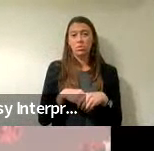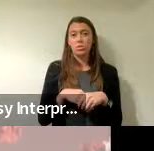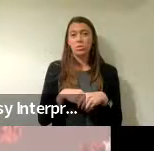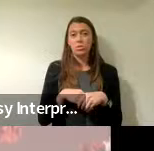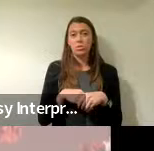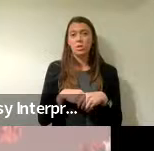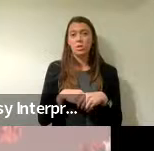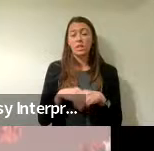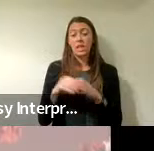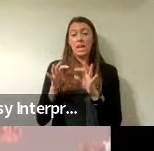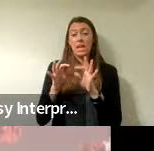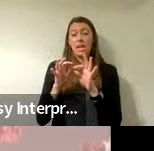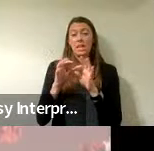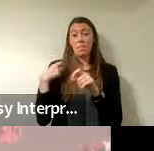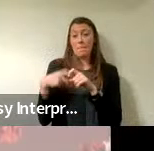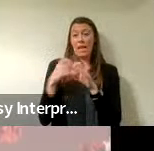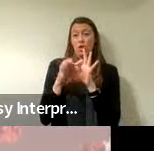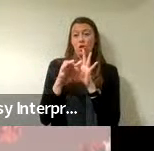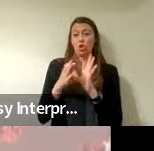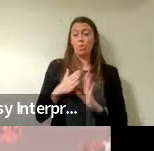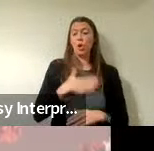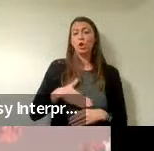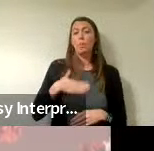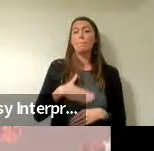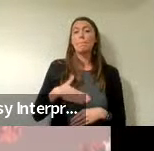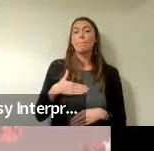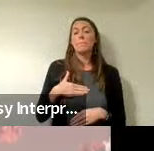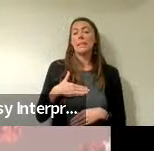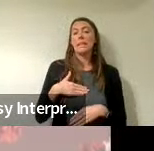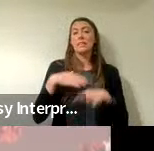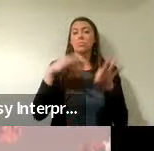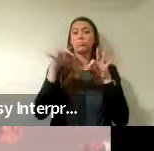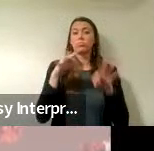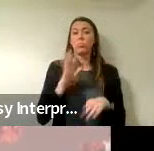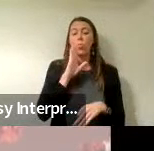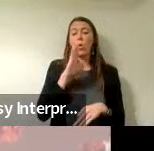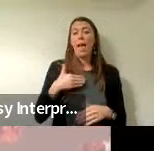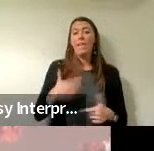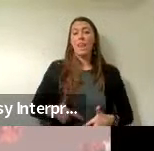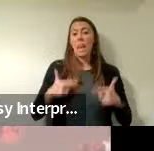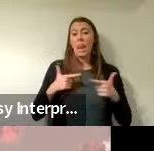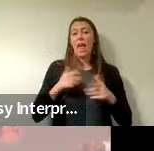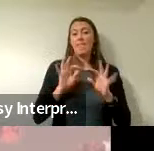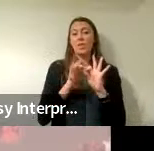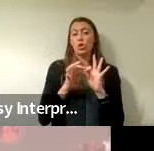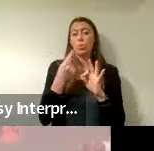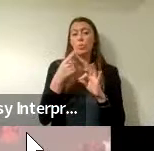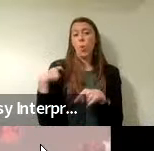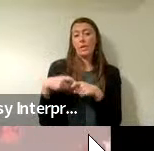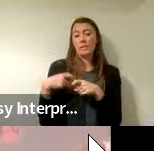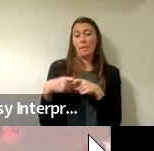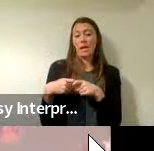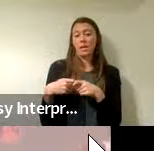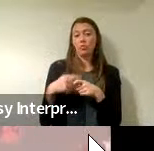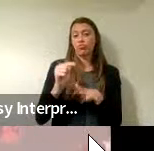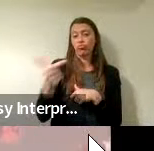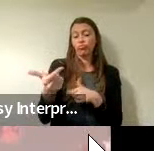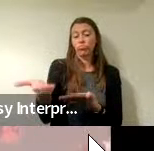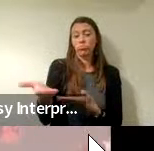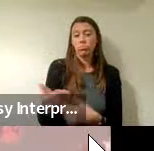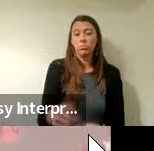Spanish could announce that we'll have live interpretation, that would be great, and then I'll turn it